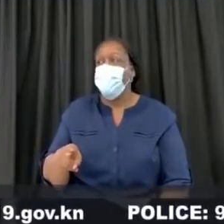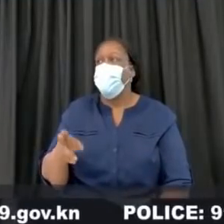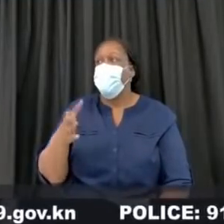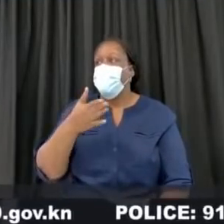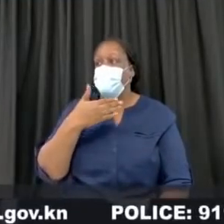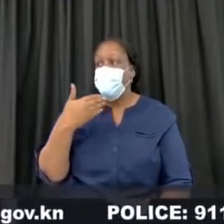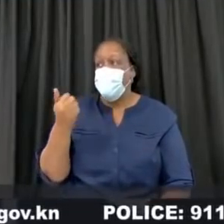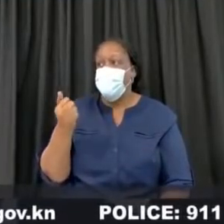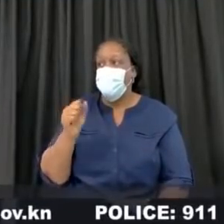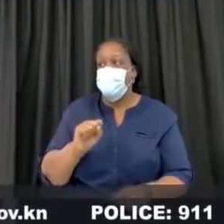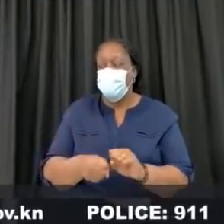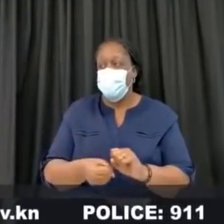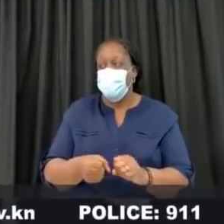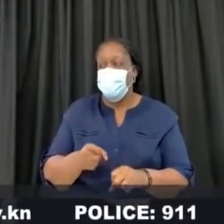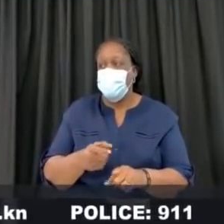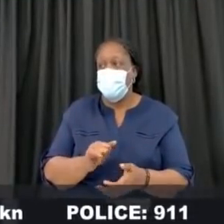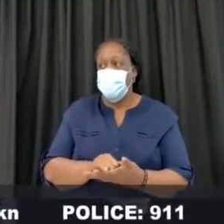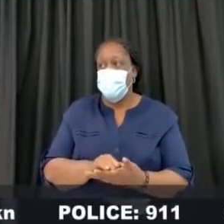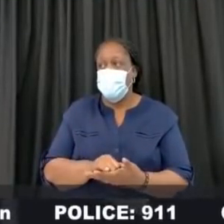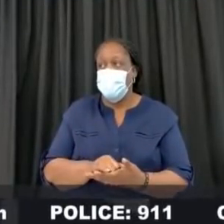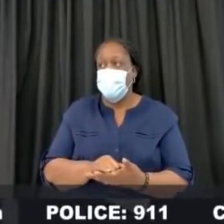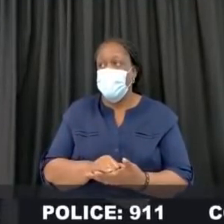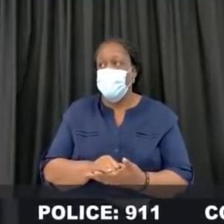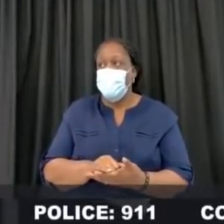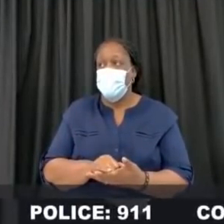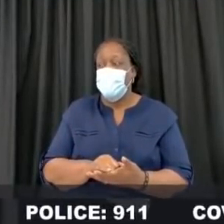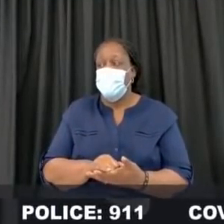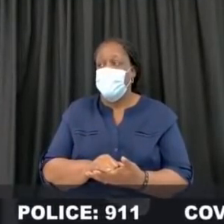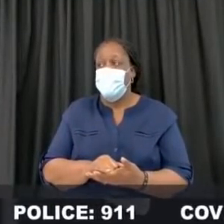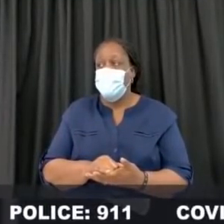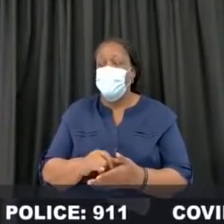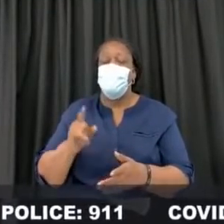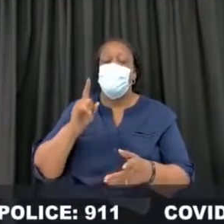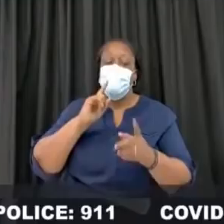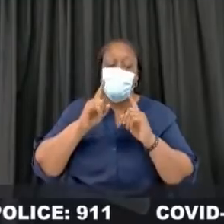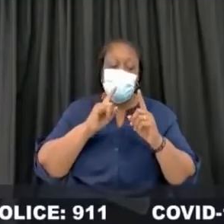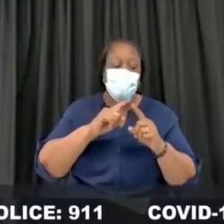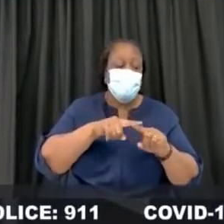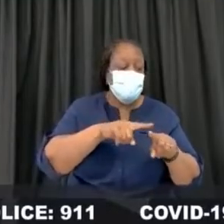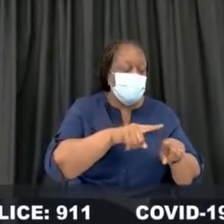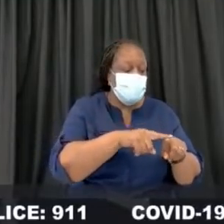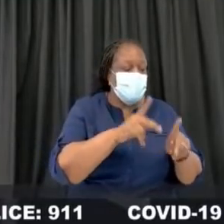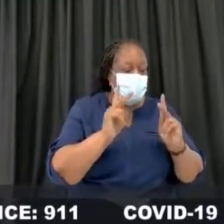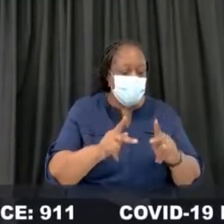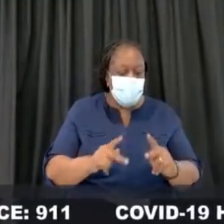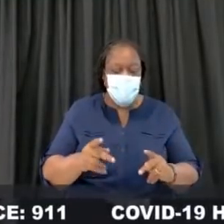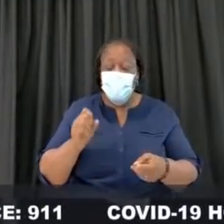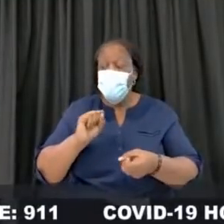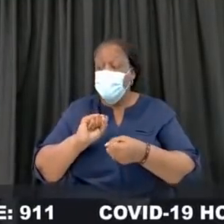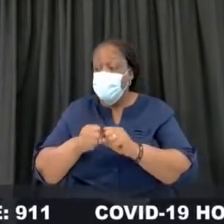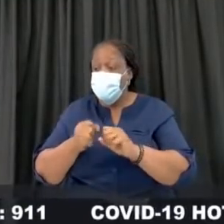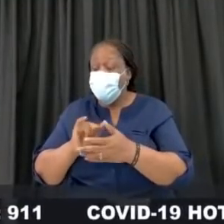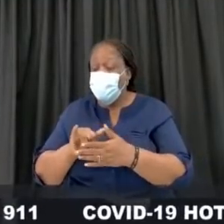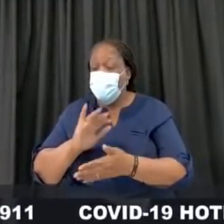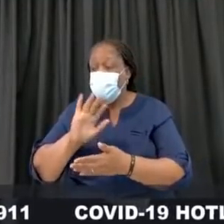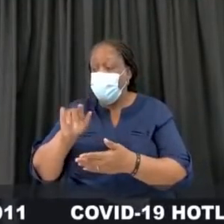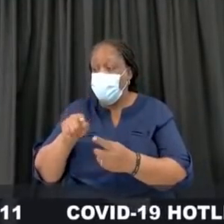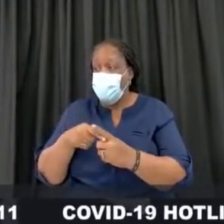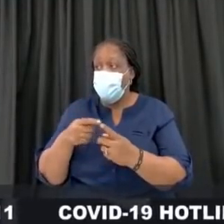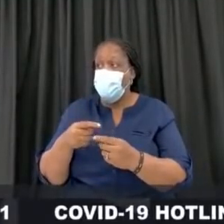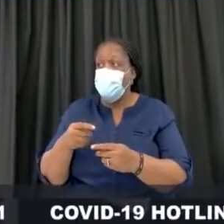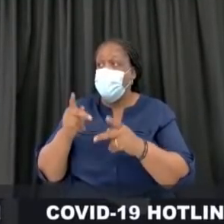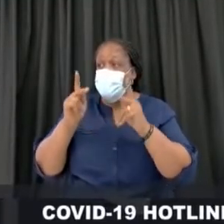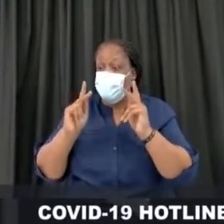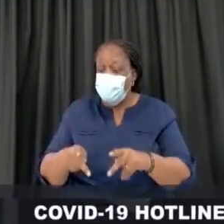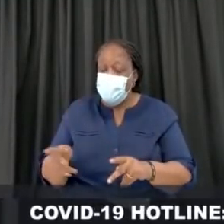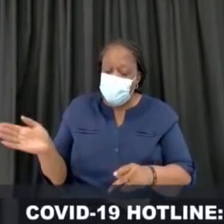Health, and the other stakeholders such as Customs and the airline agency. Once all of that is done, the persons